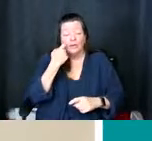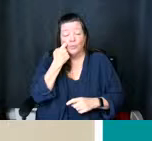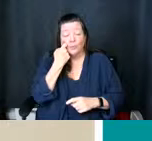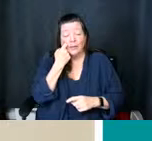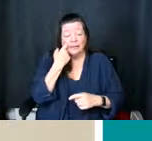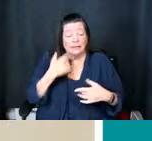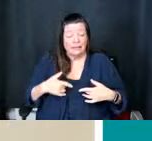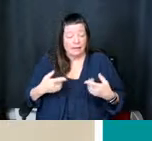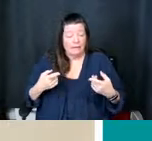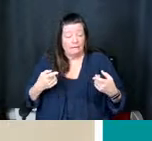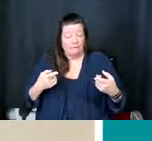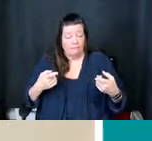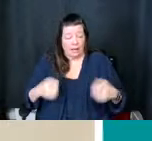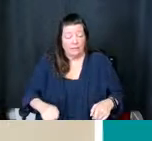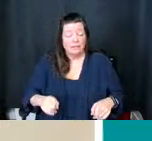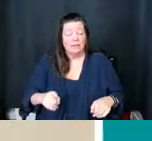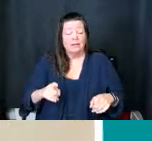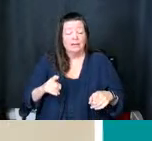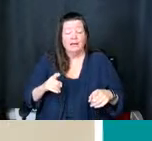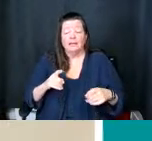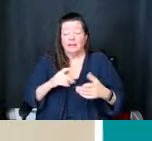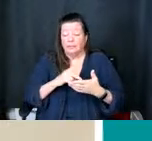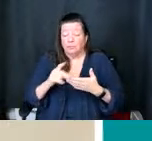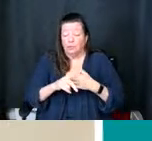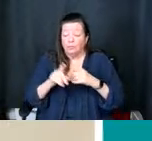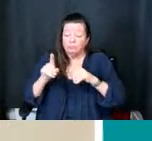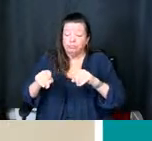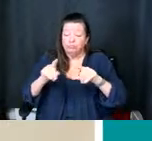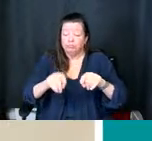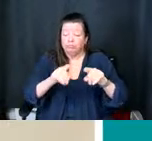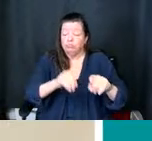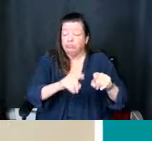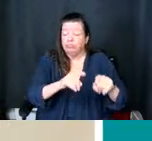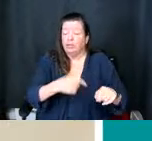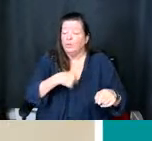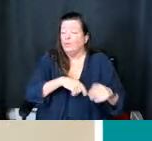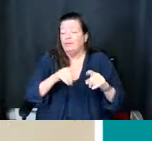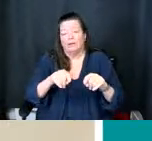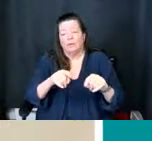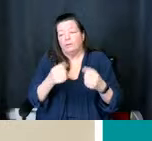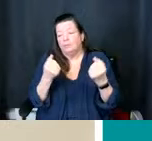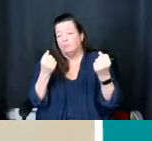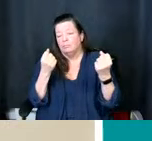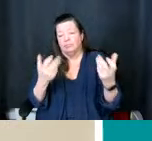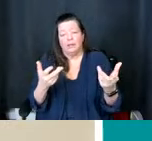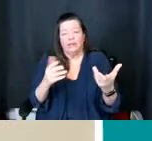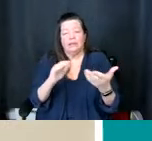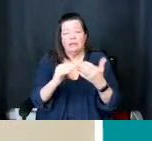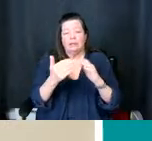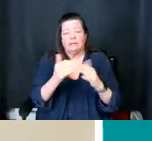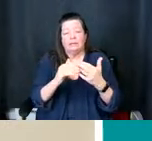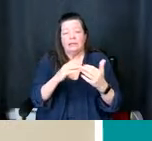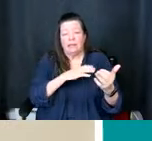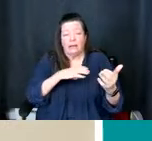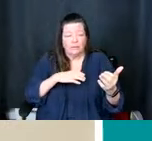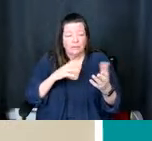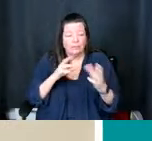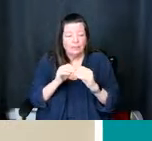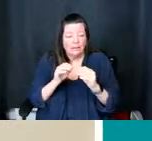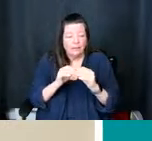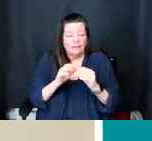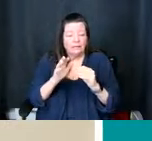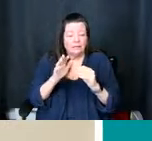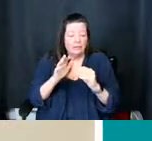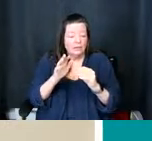the program's been to. We've been going to a lot of the city councils around kind of the